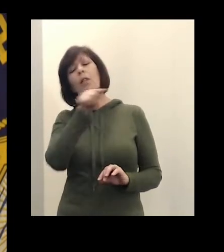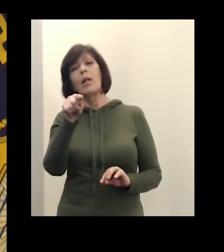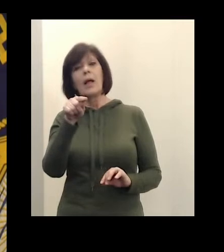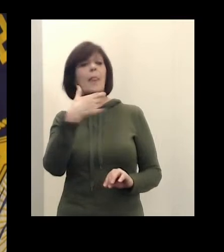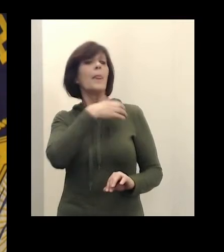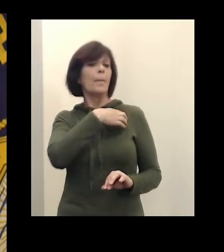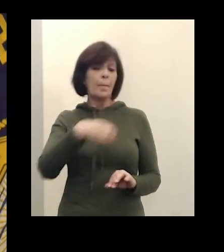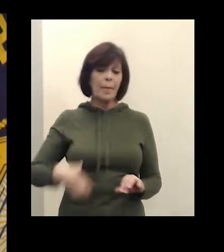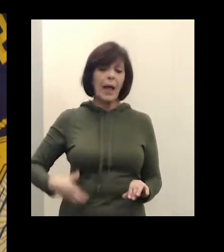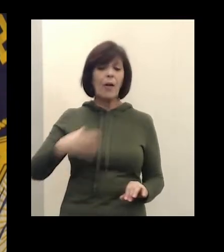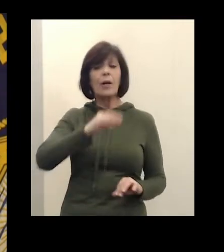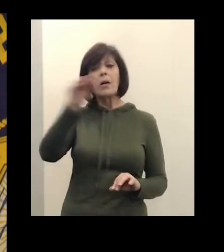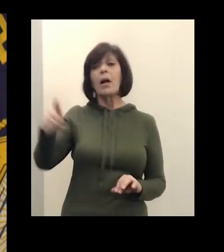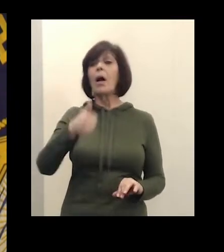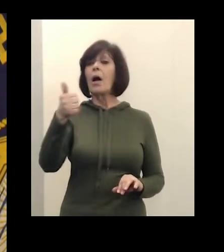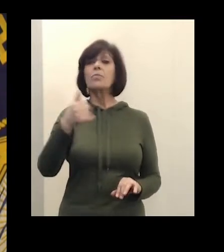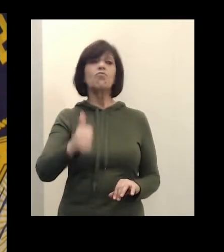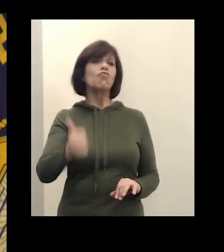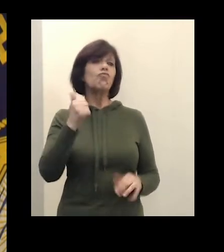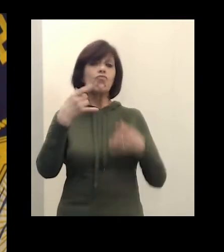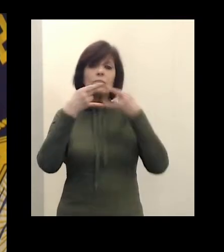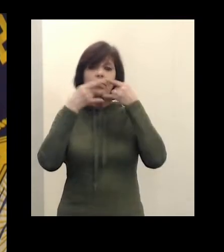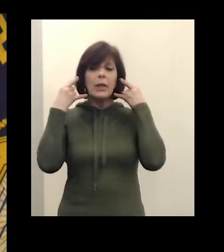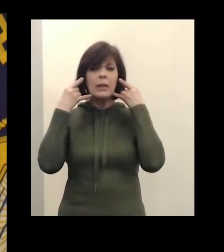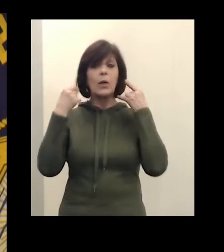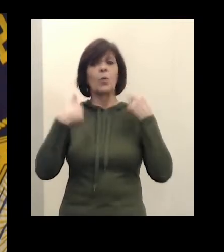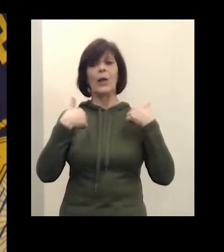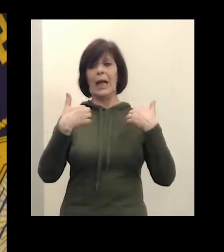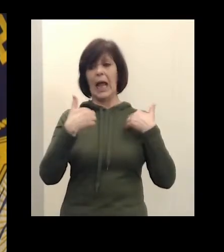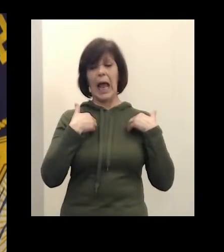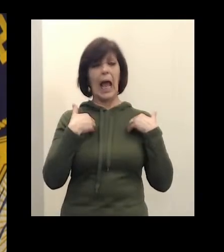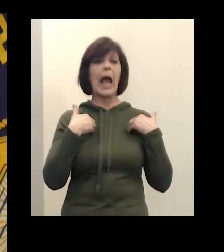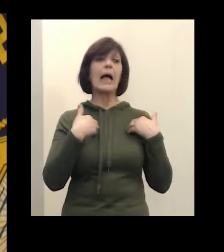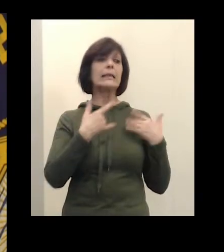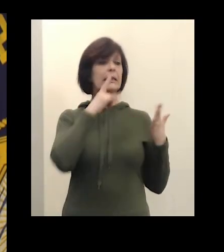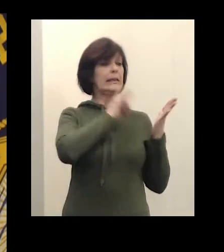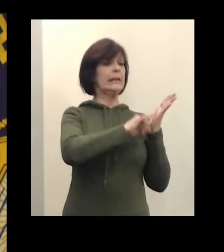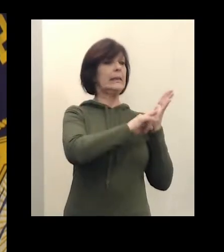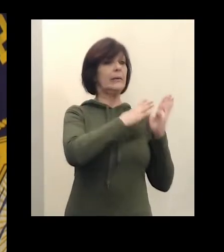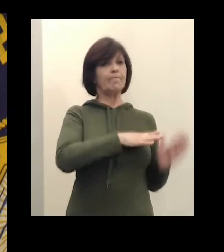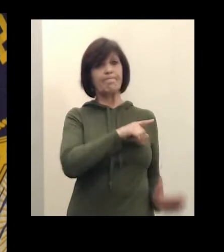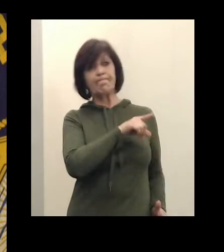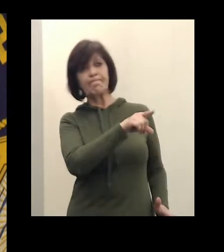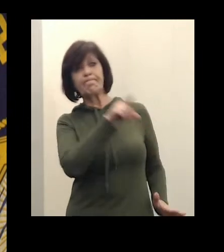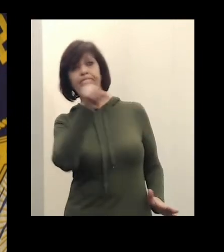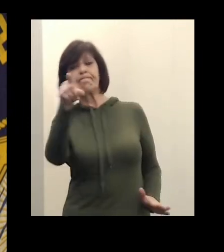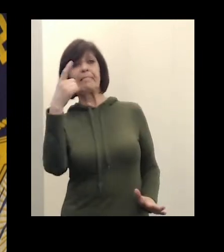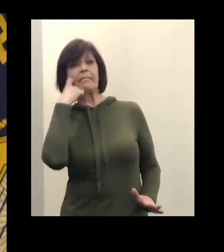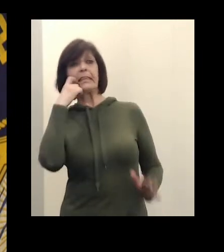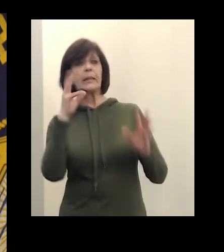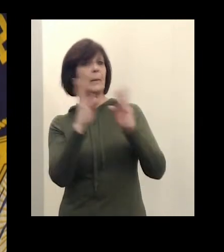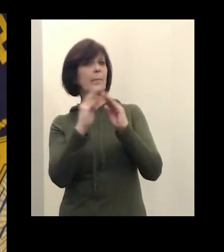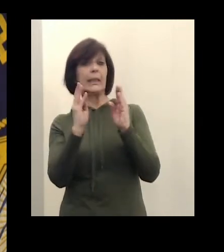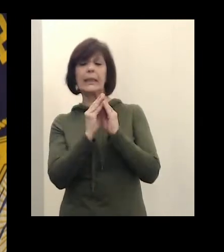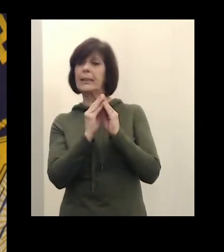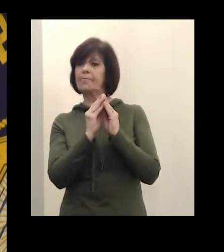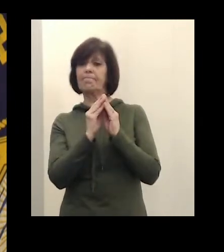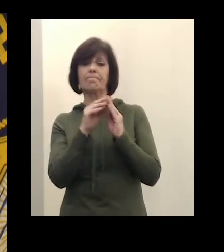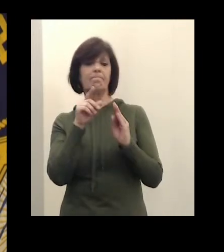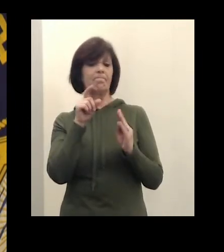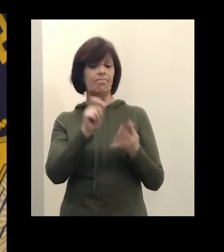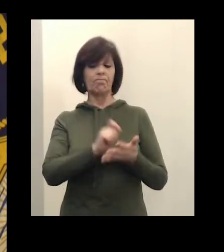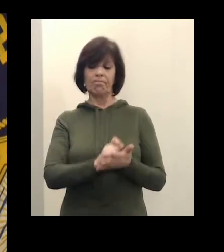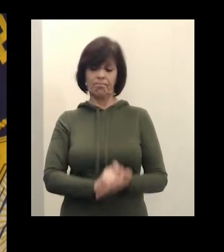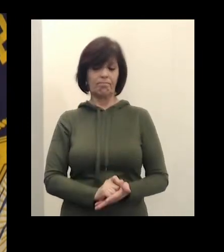were not wearing a mask. We had sanitarians on site during the most recent meeting. They took notes, they